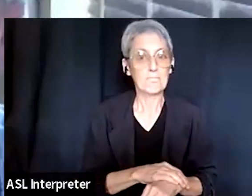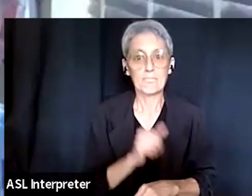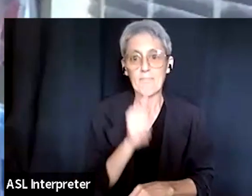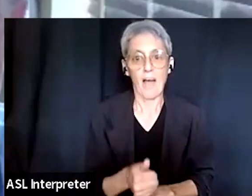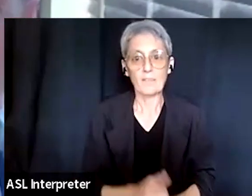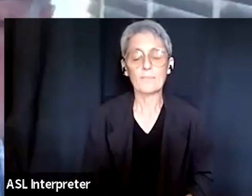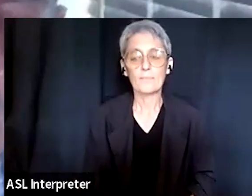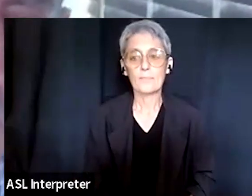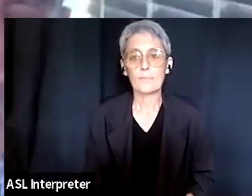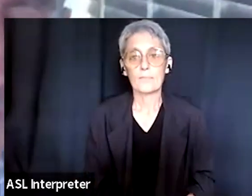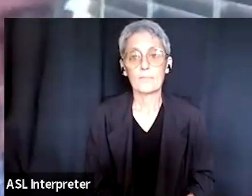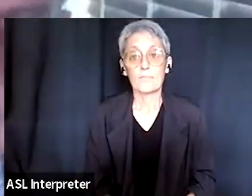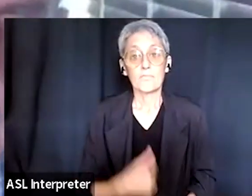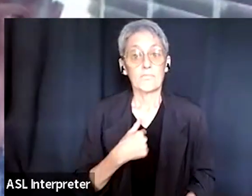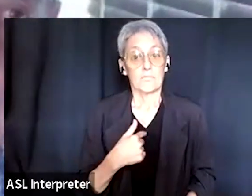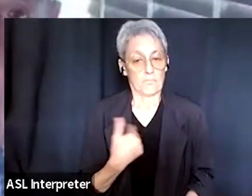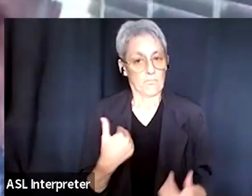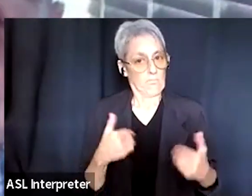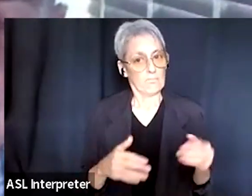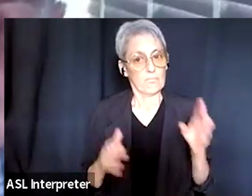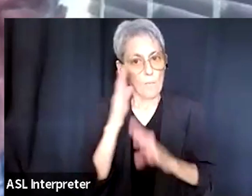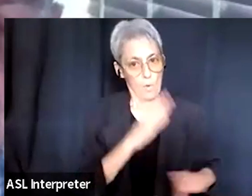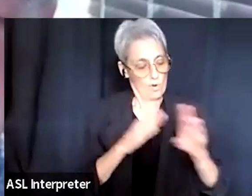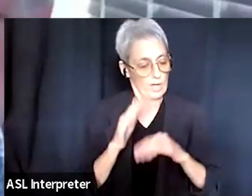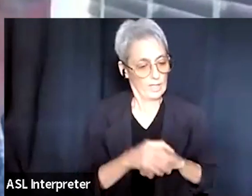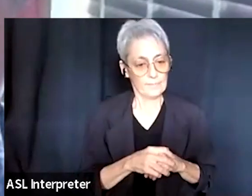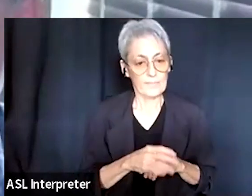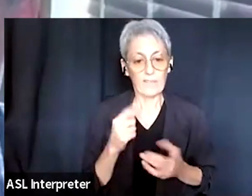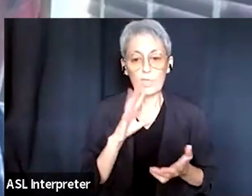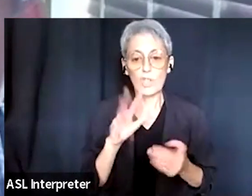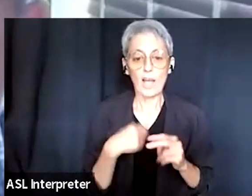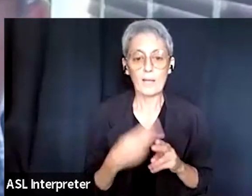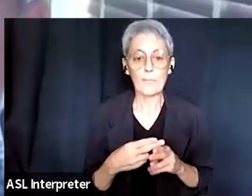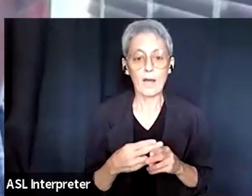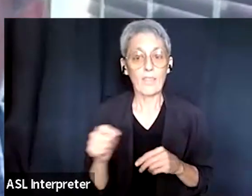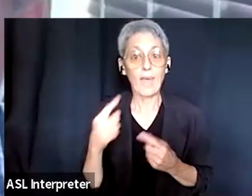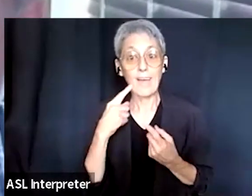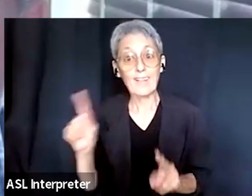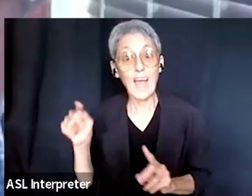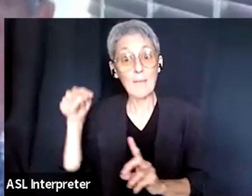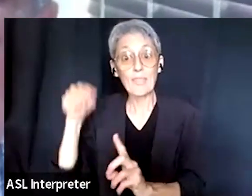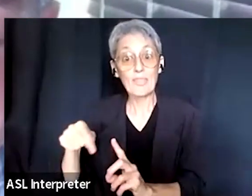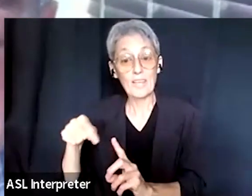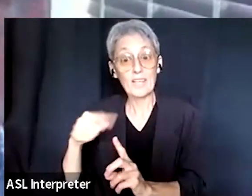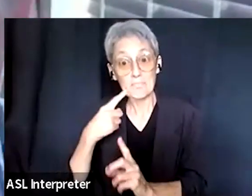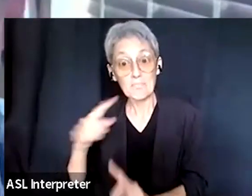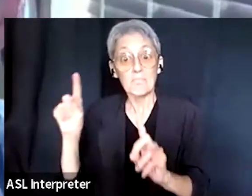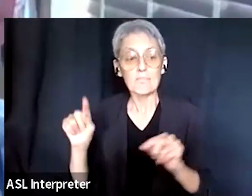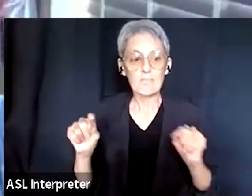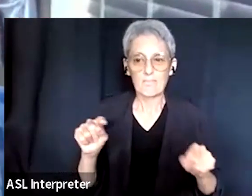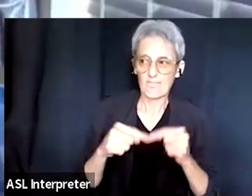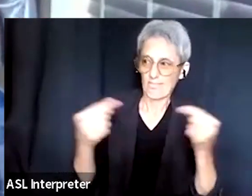is a serious worry whenever we are talking about claims and counterclaims, because to be perfectly honest,